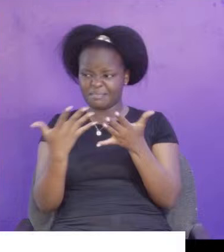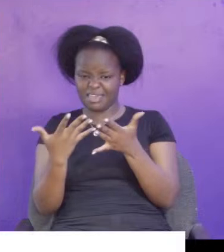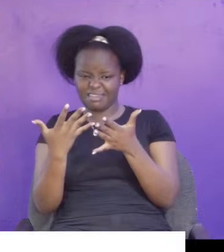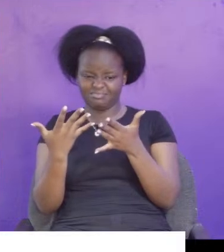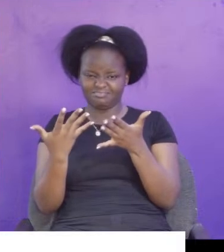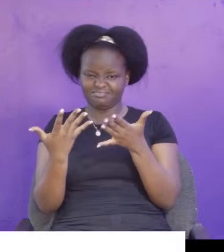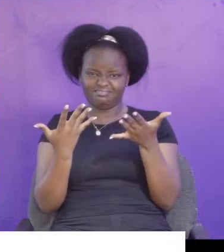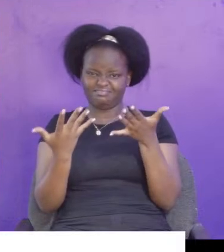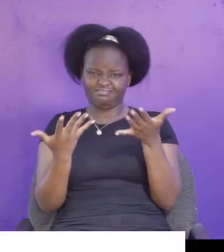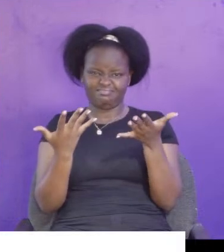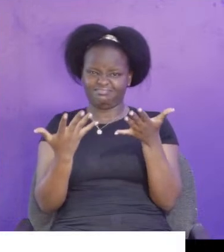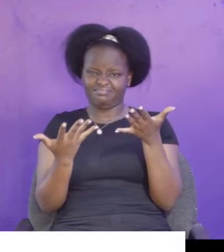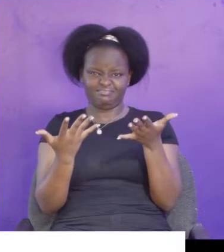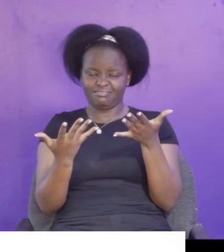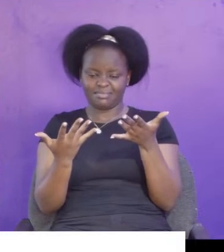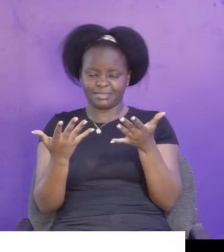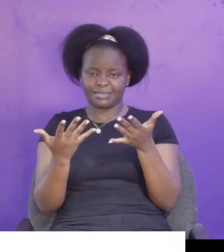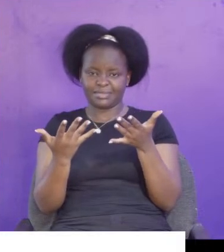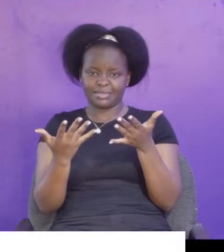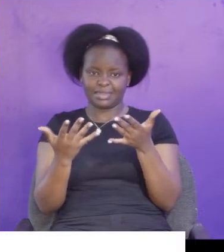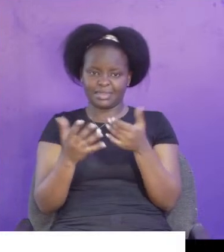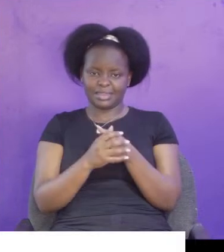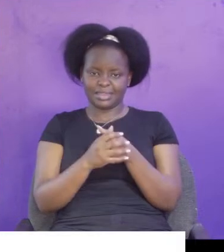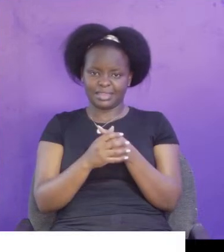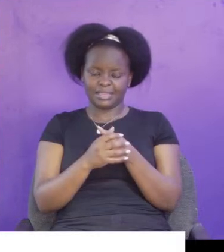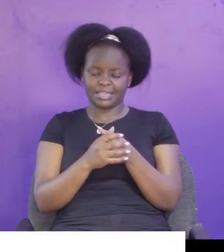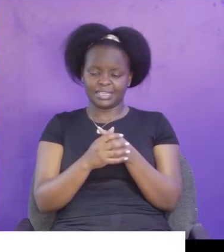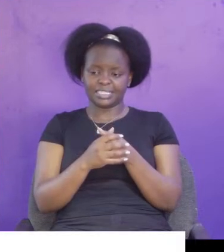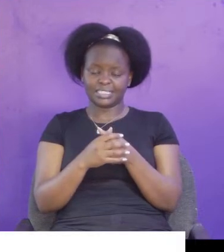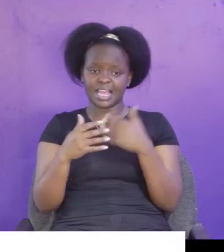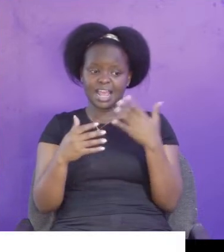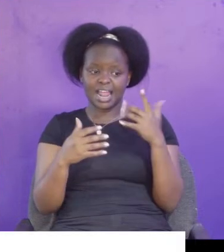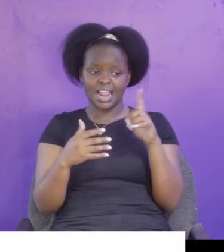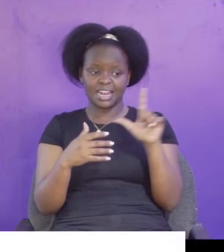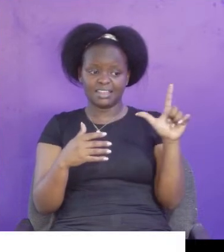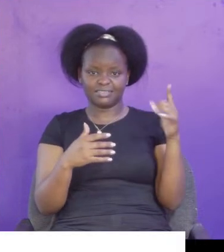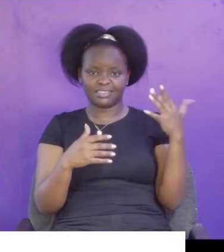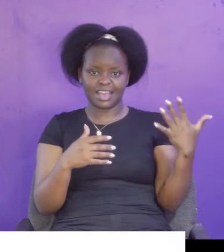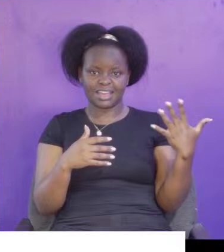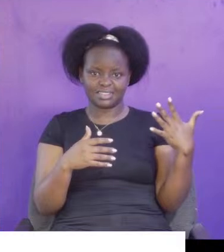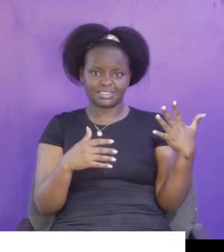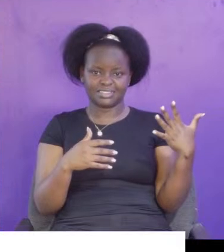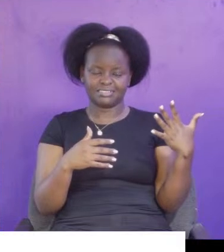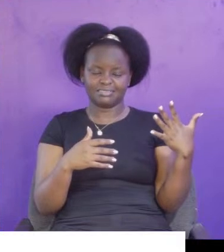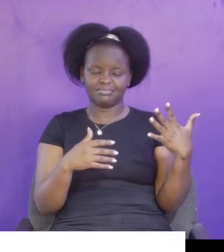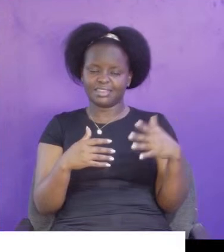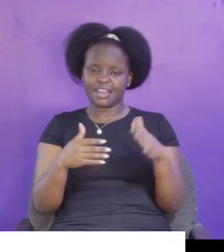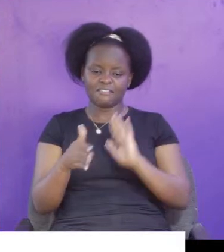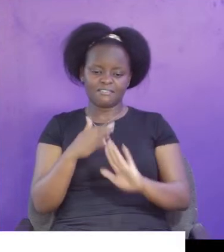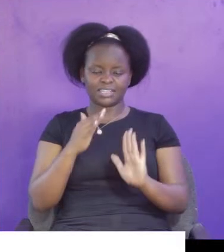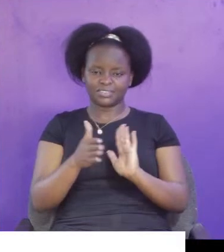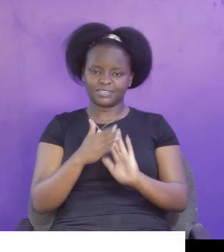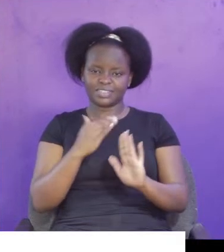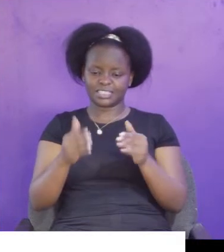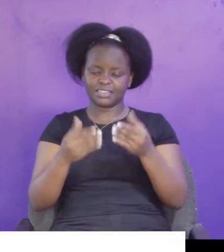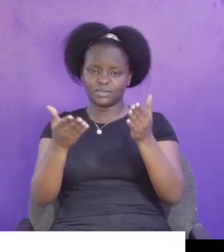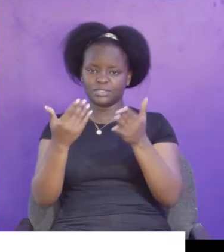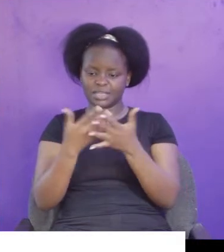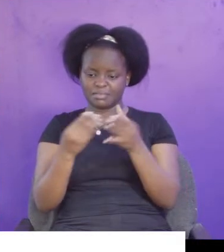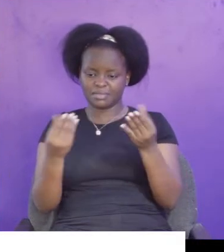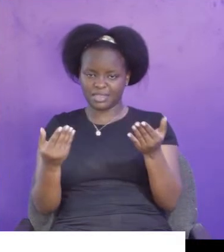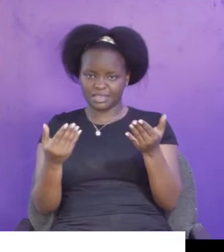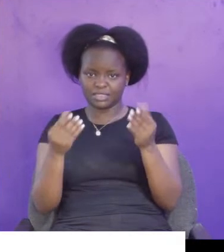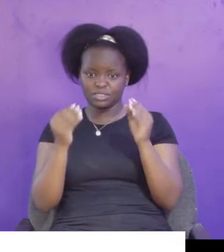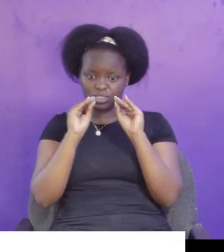his left hand was very fast. He could give you something to teach you a lesson that you must always be